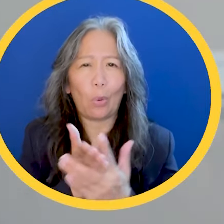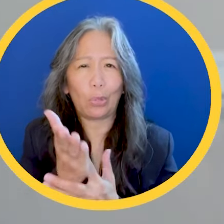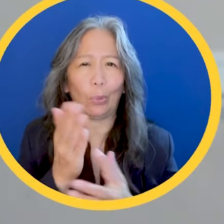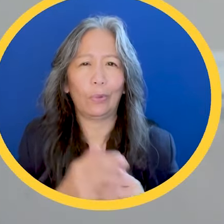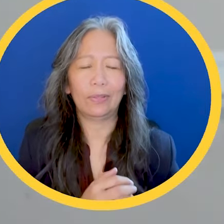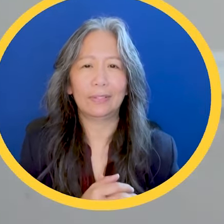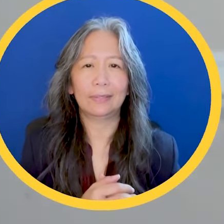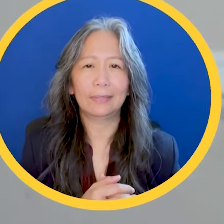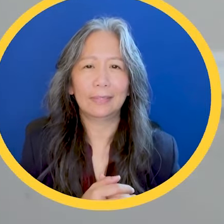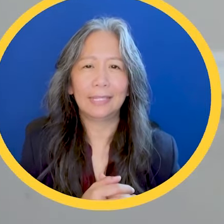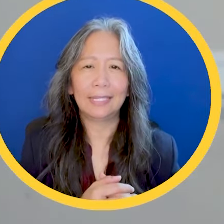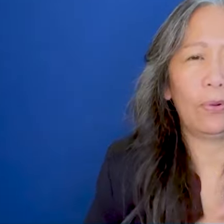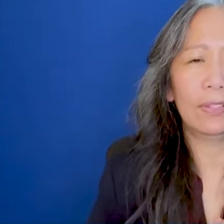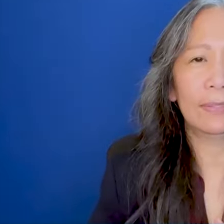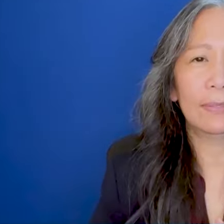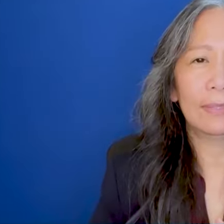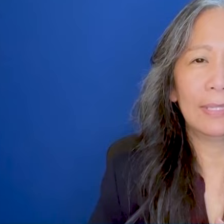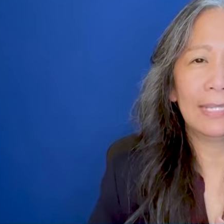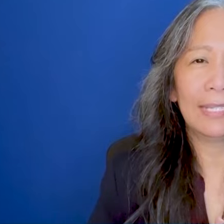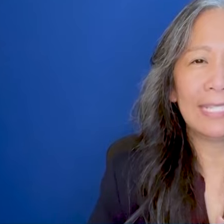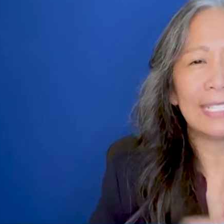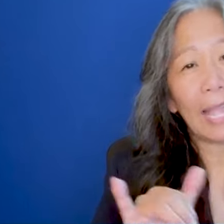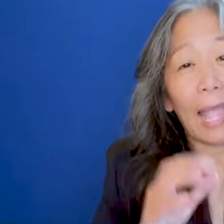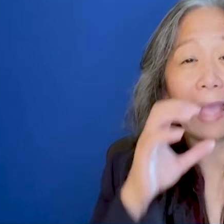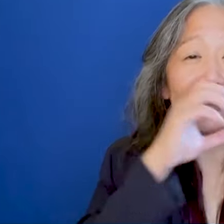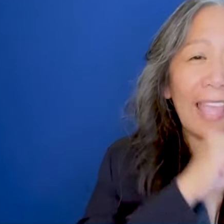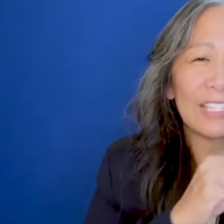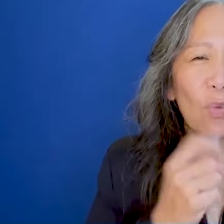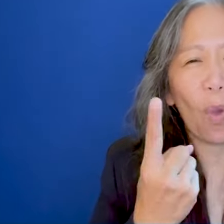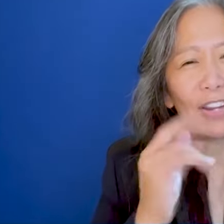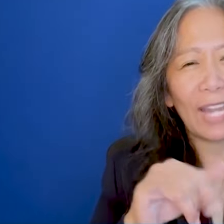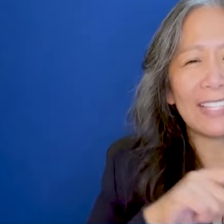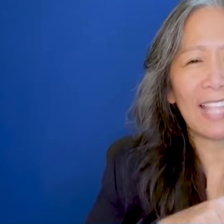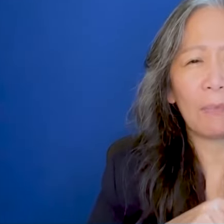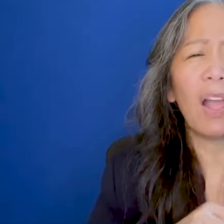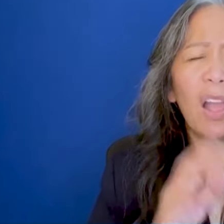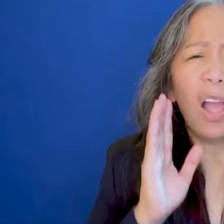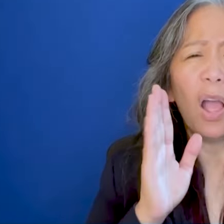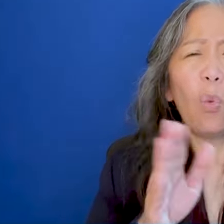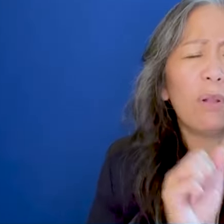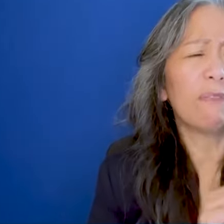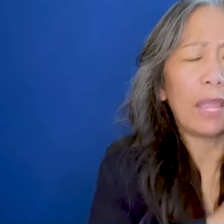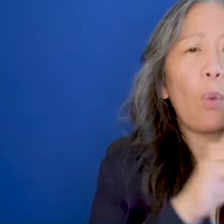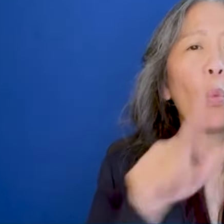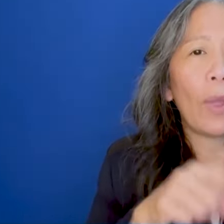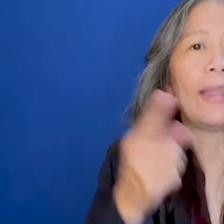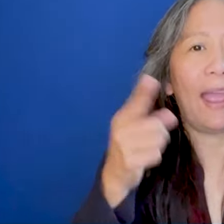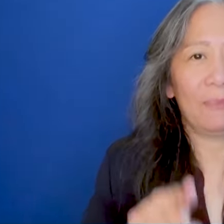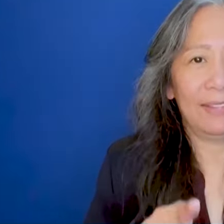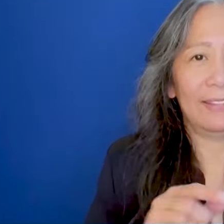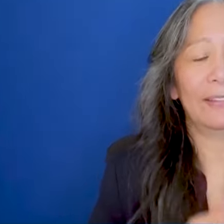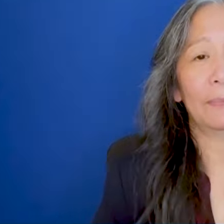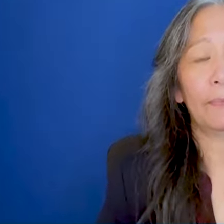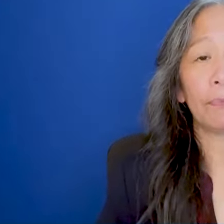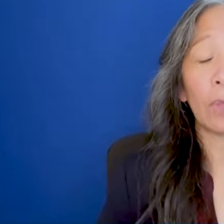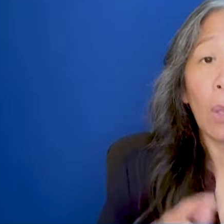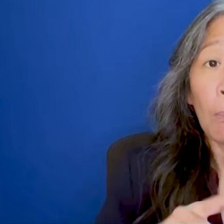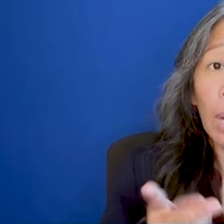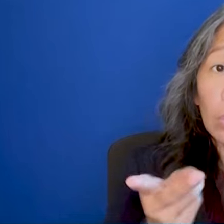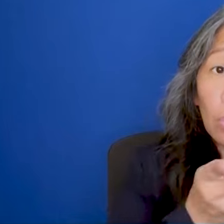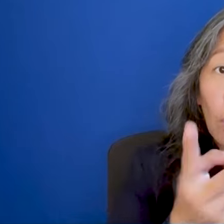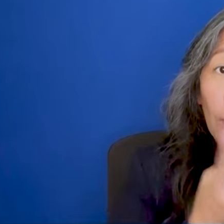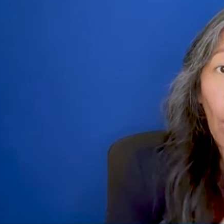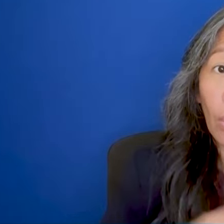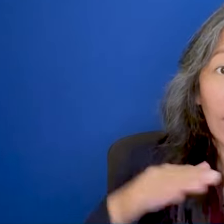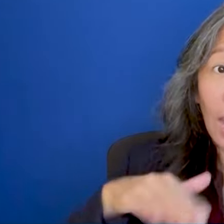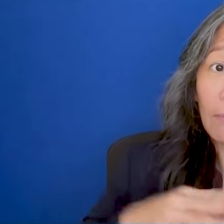may not even go through. So it's like, I guess it was one of those times where it's like, we'll cross that bridge when it comes. But you